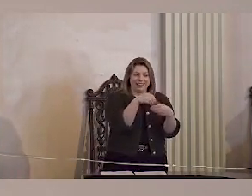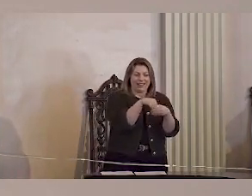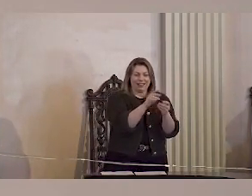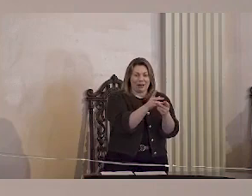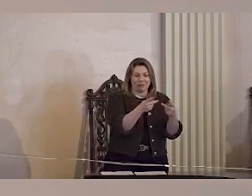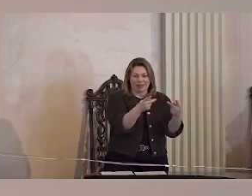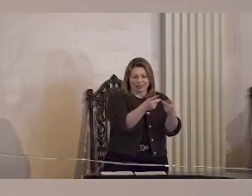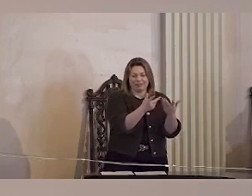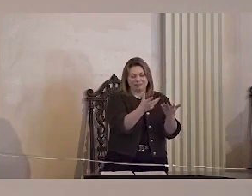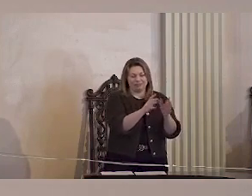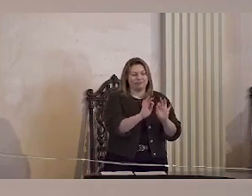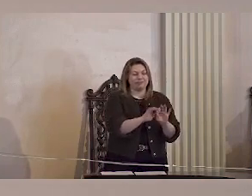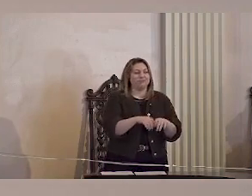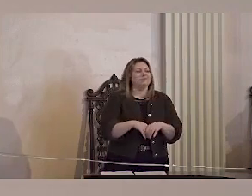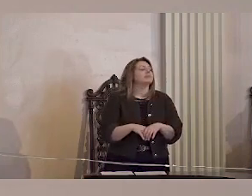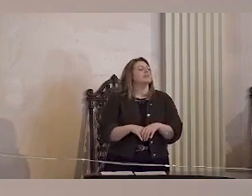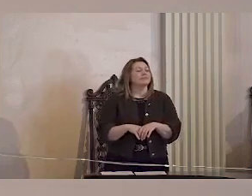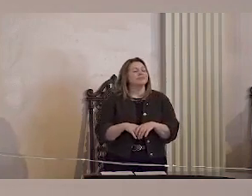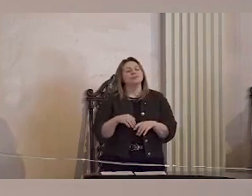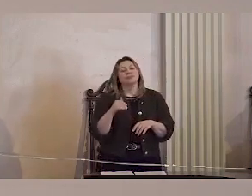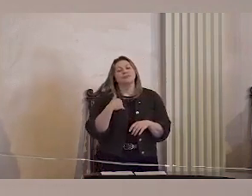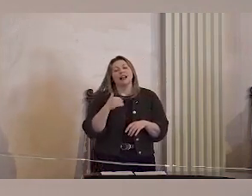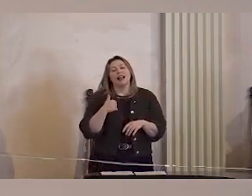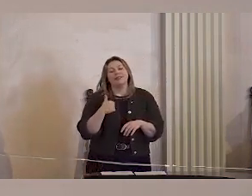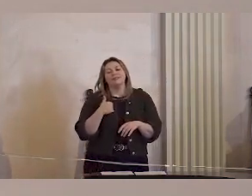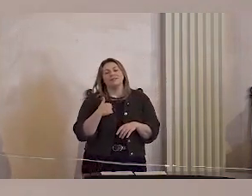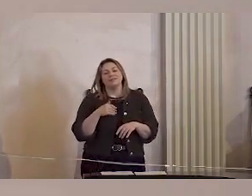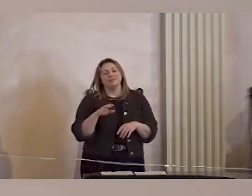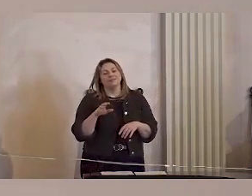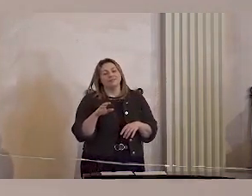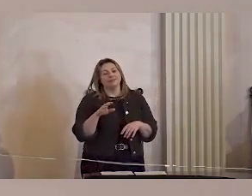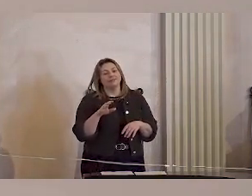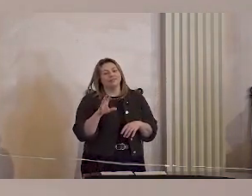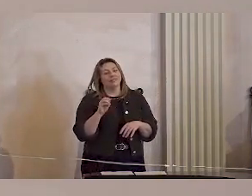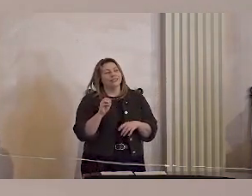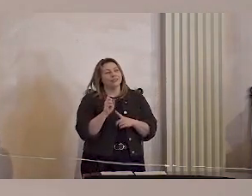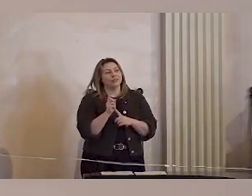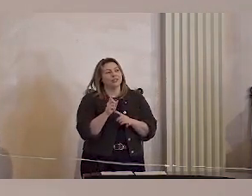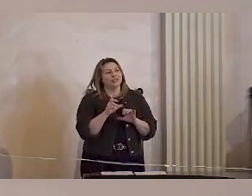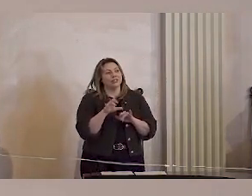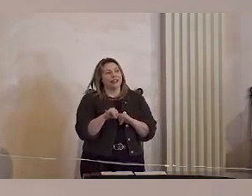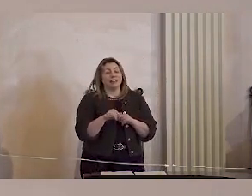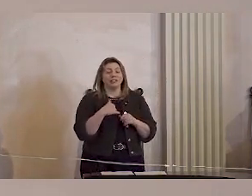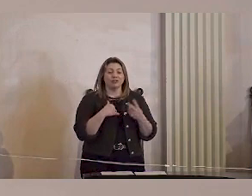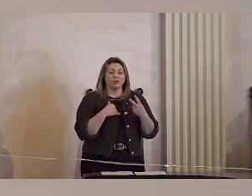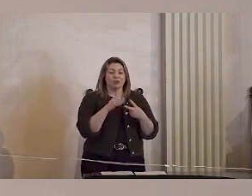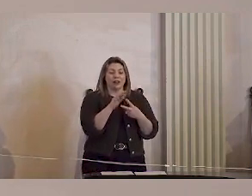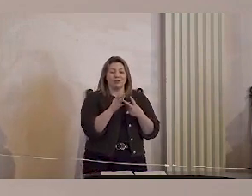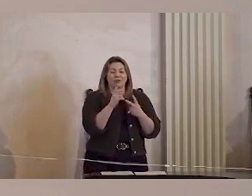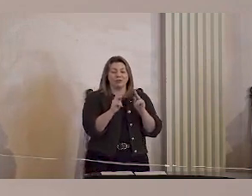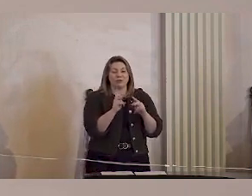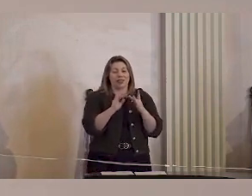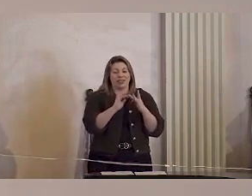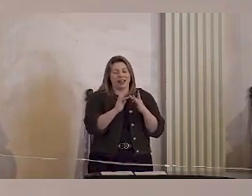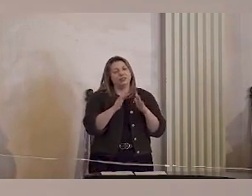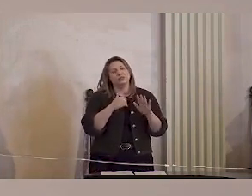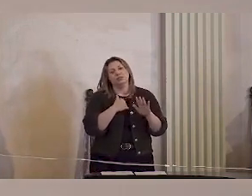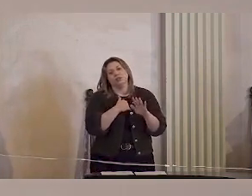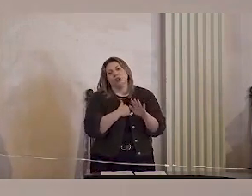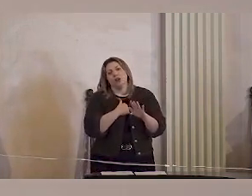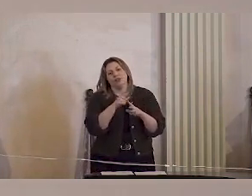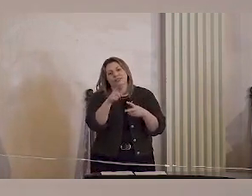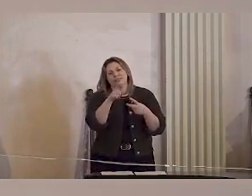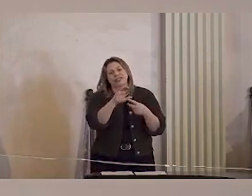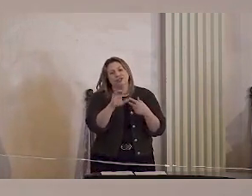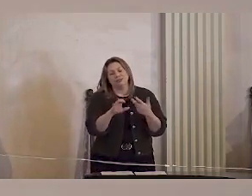there. And we'll have 50 minutes to do this. There are two options for folks online. I'm sorry to say that we could not